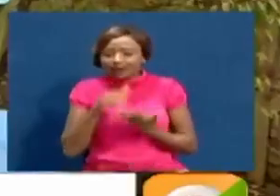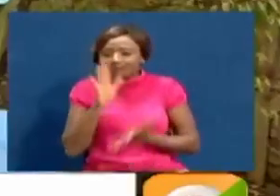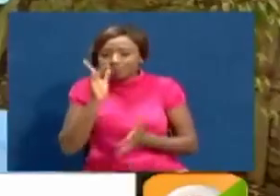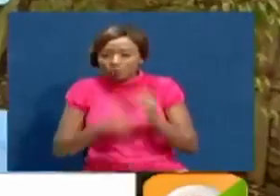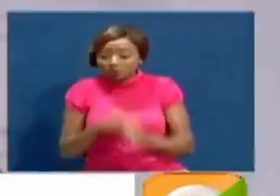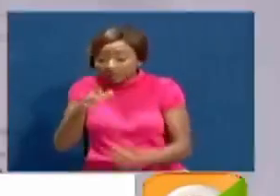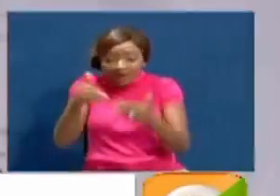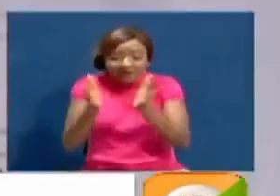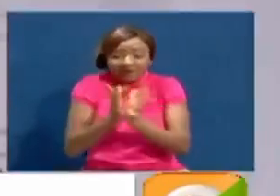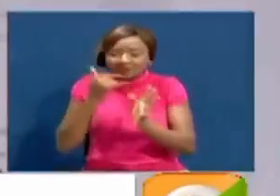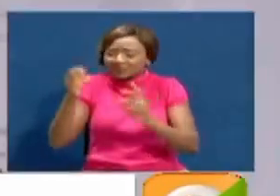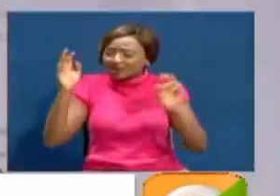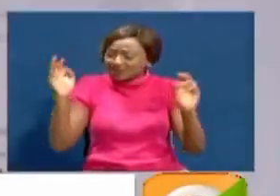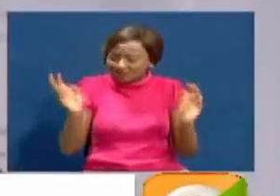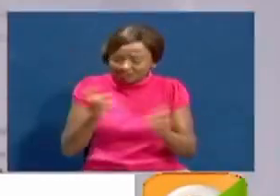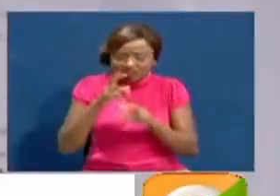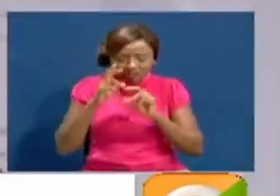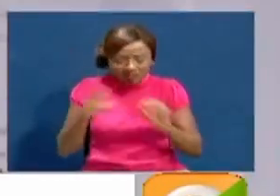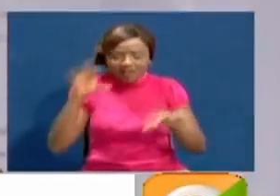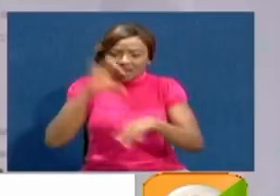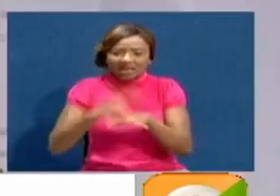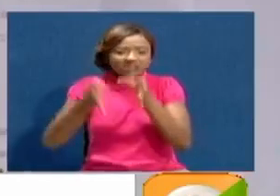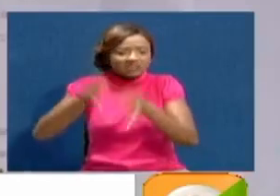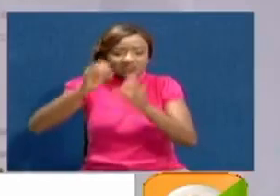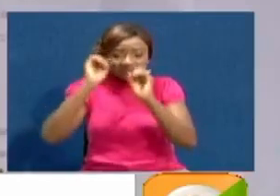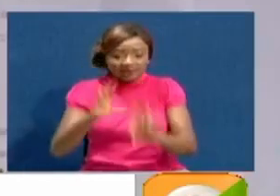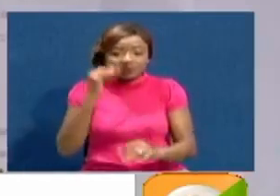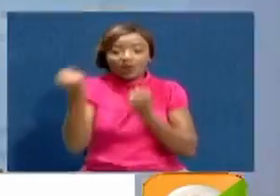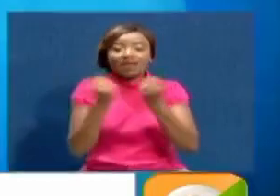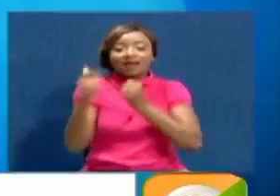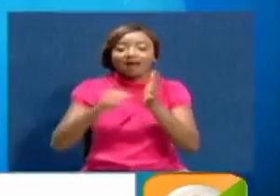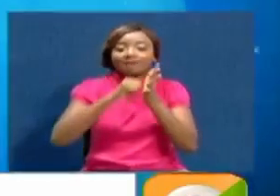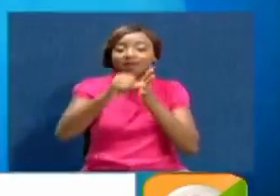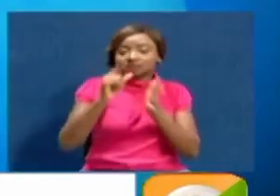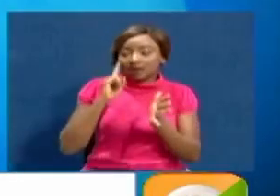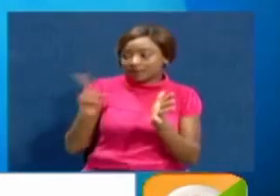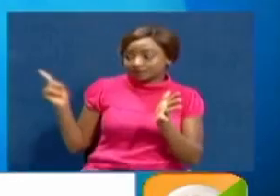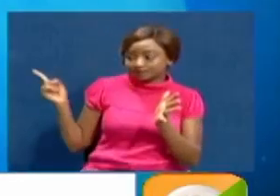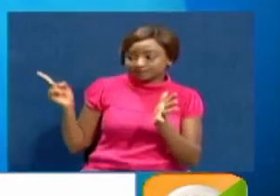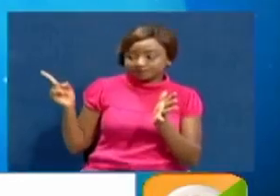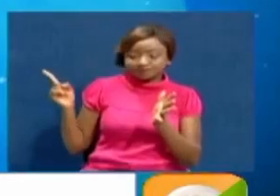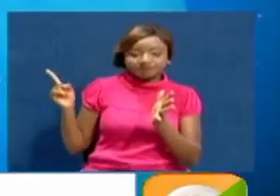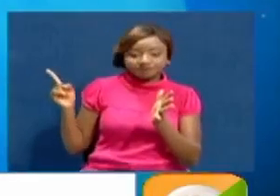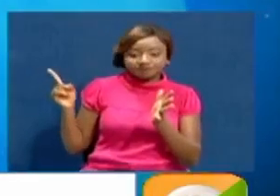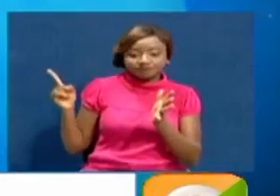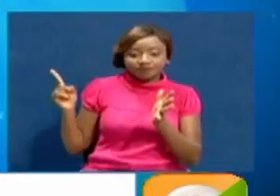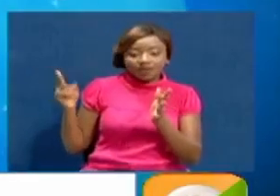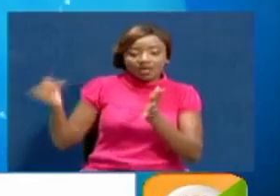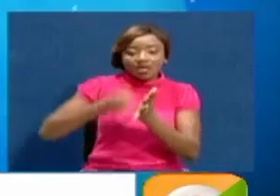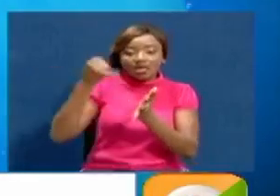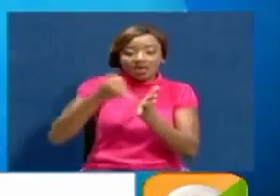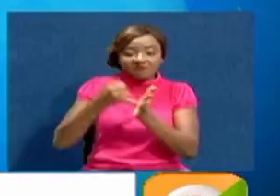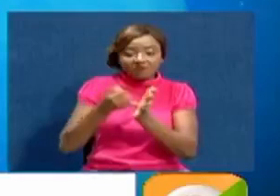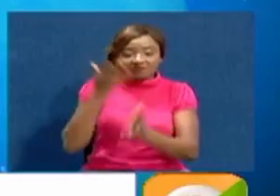family is the long search for justice. The vehicle registration number KBD836T, allegedly involved